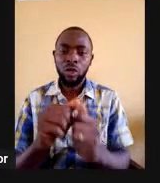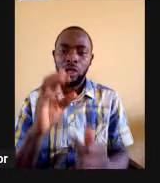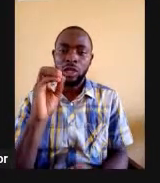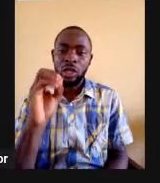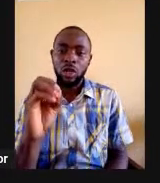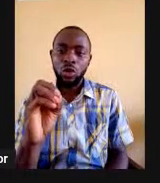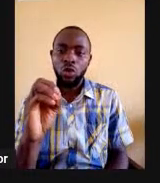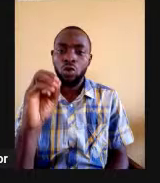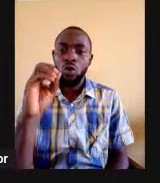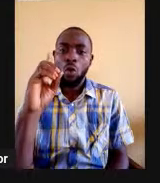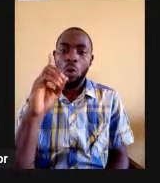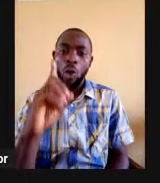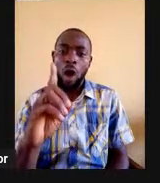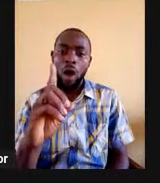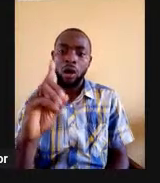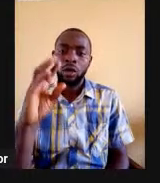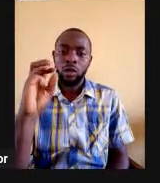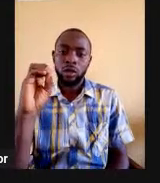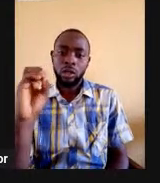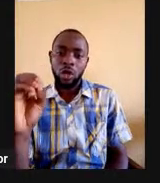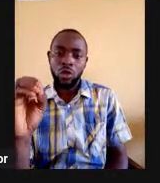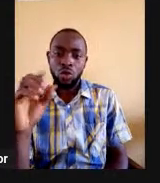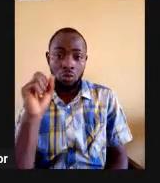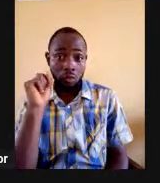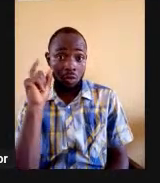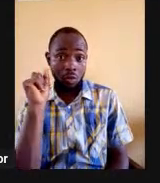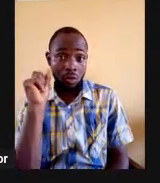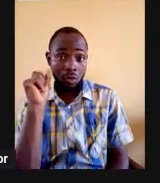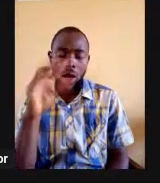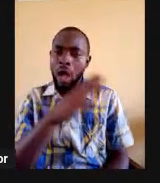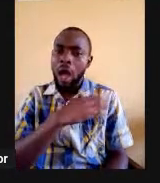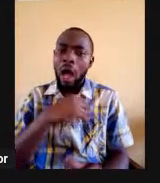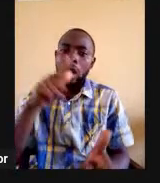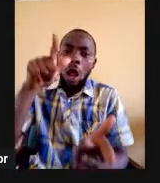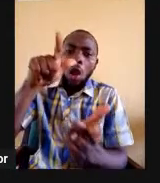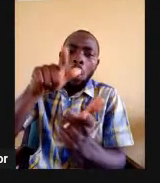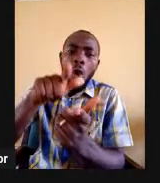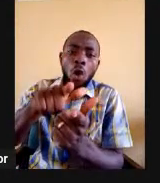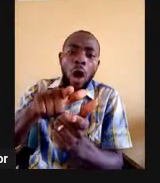00. Is that okay? And lowercase letters start with